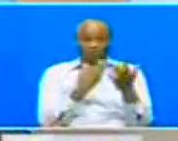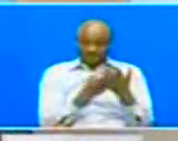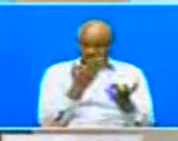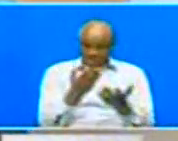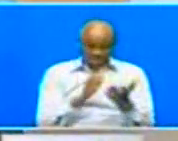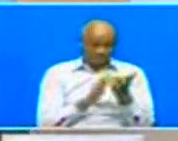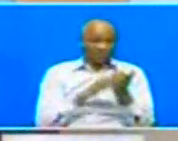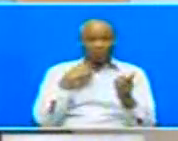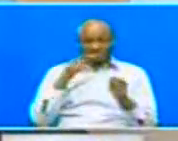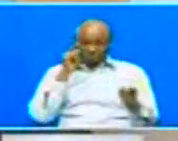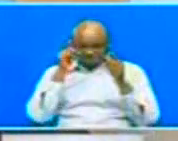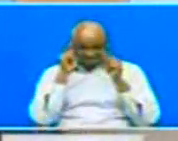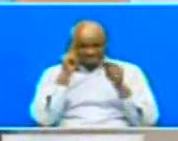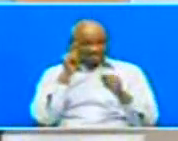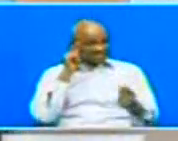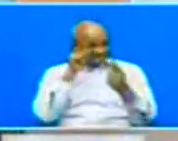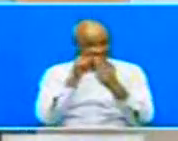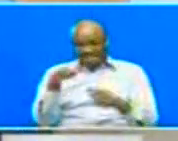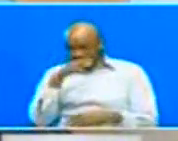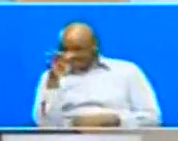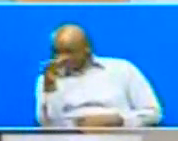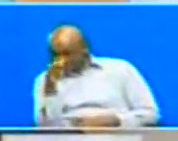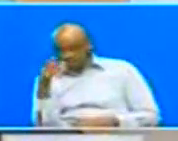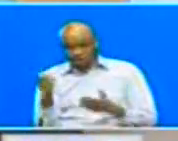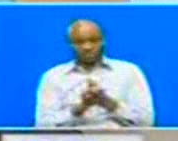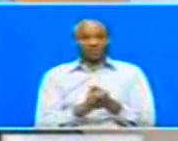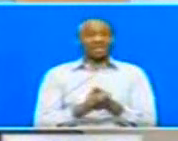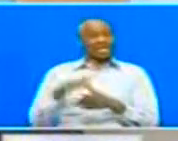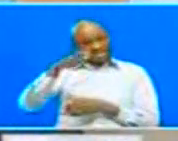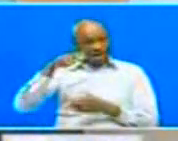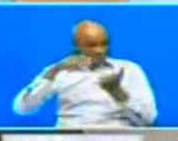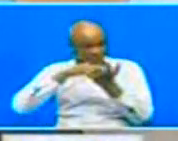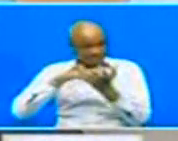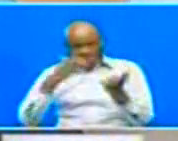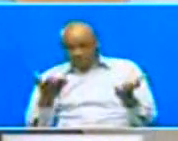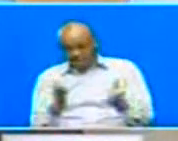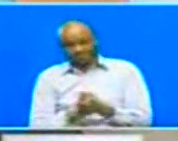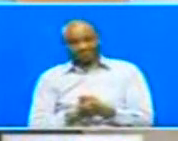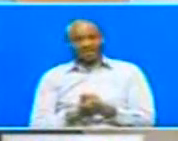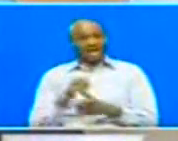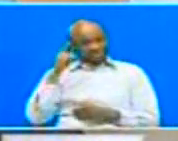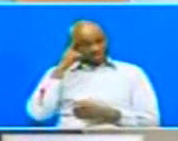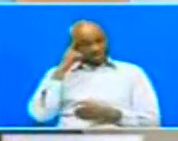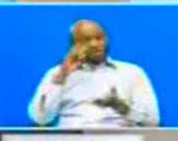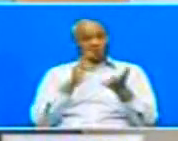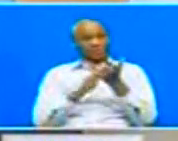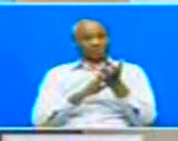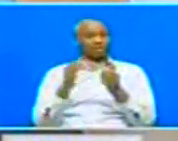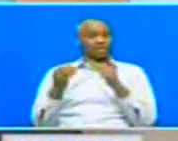at targeting areas of leakage, areas of weakness. I think recommendation number